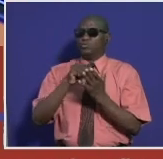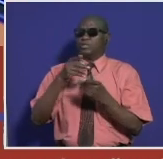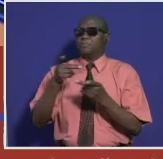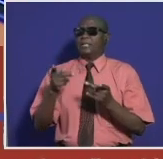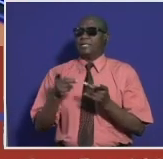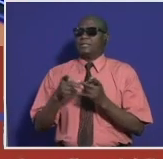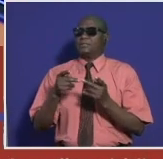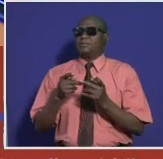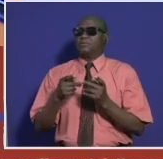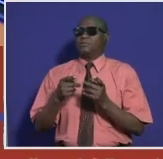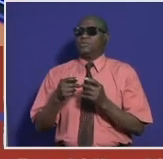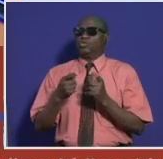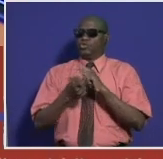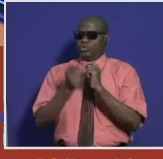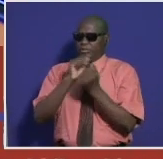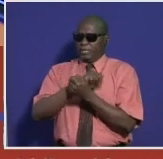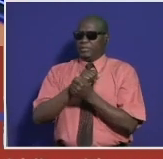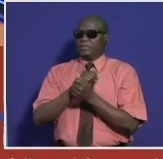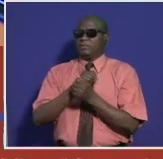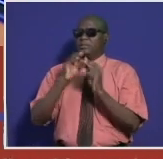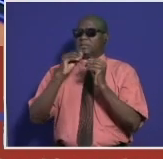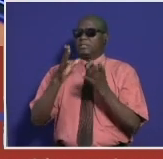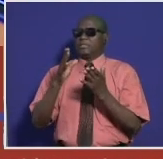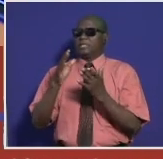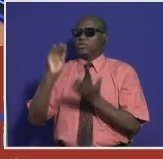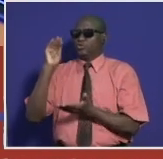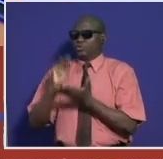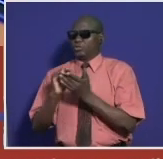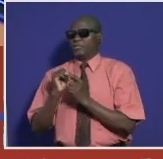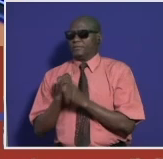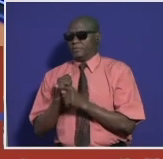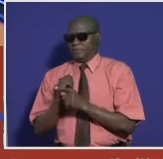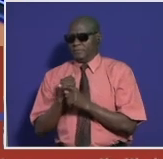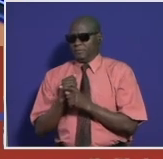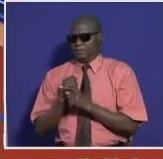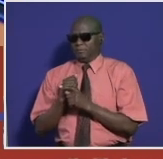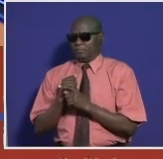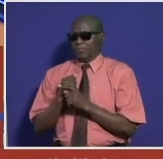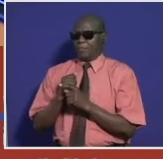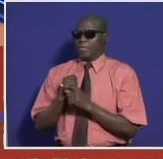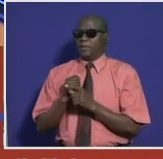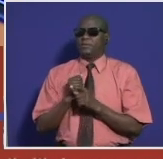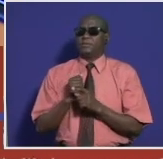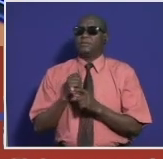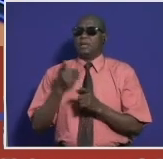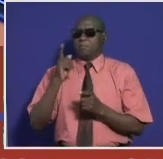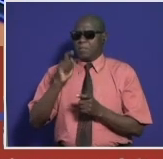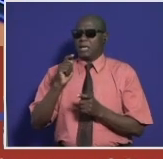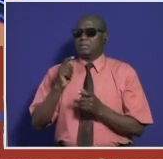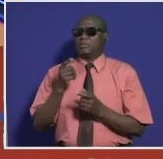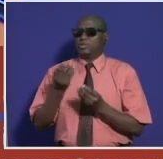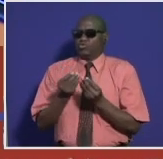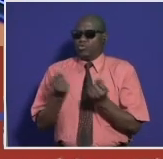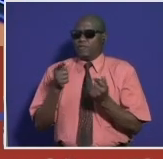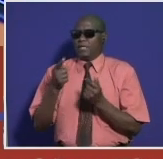reverse the teacher shortage. To secure education we aspire for, addressing the present teacher shortage is